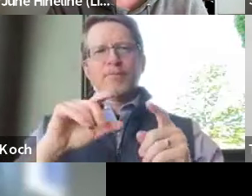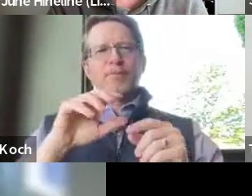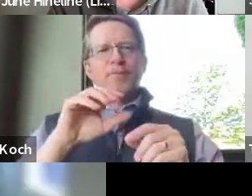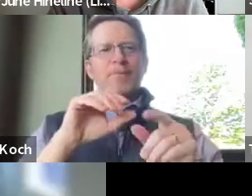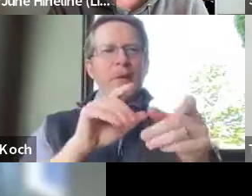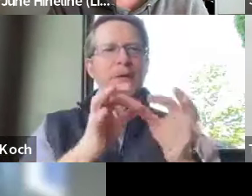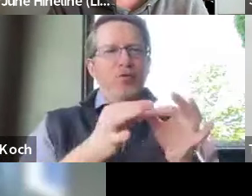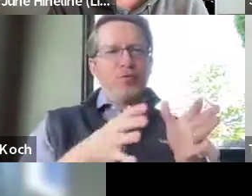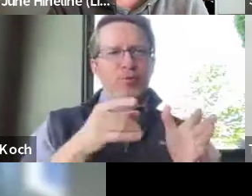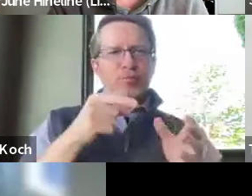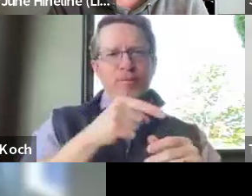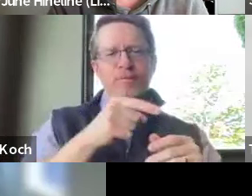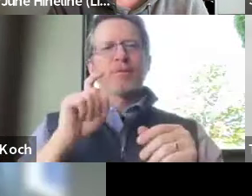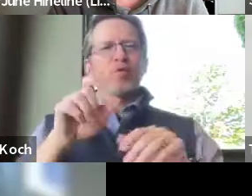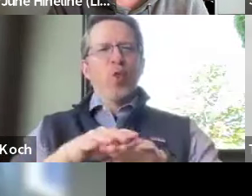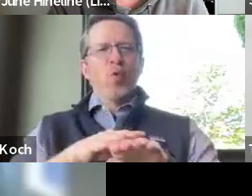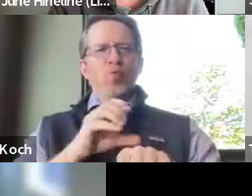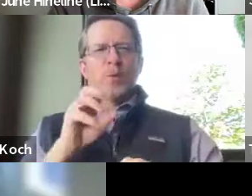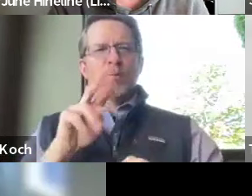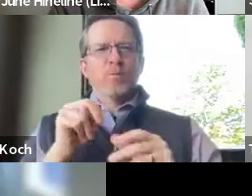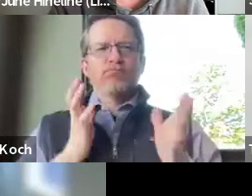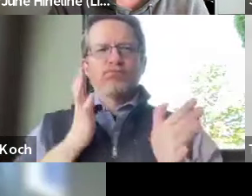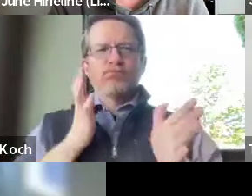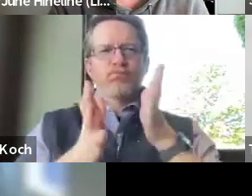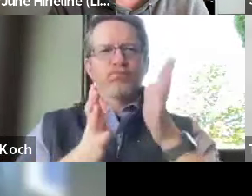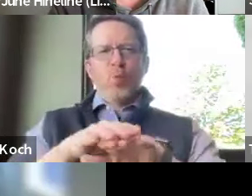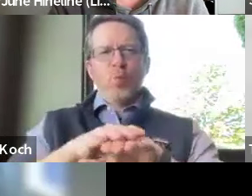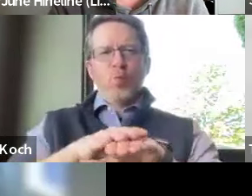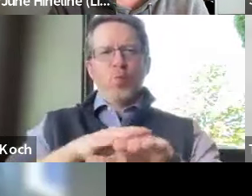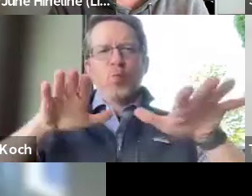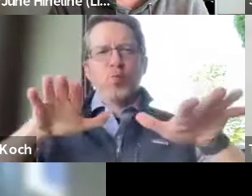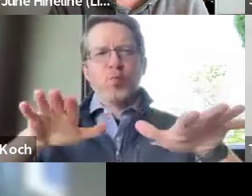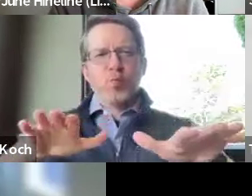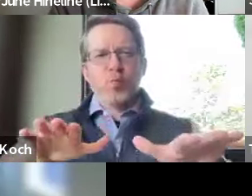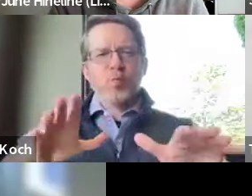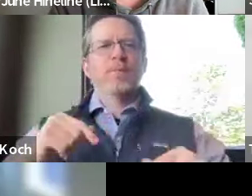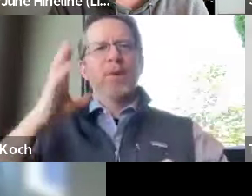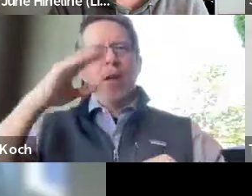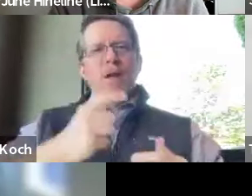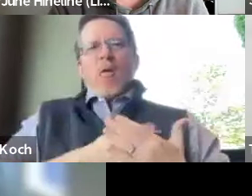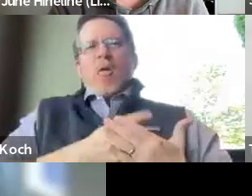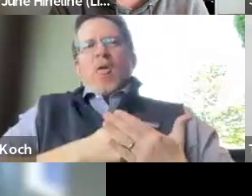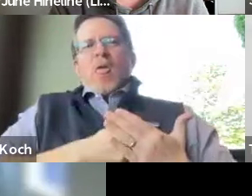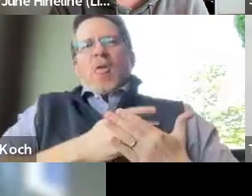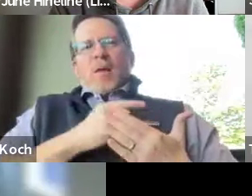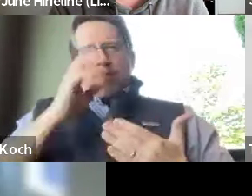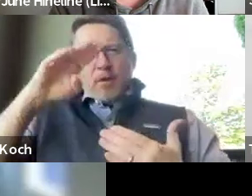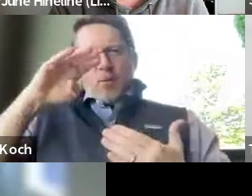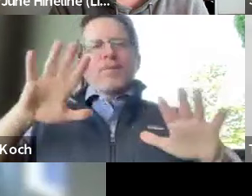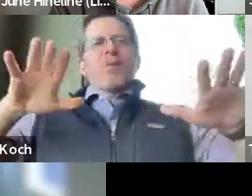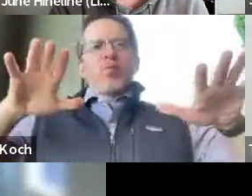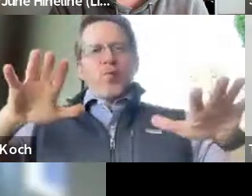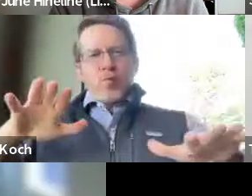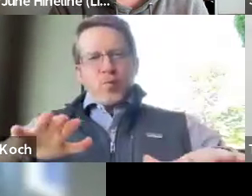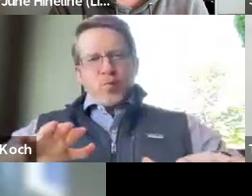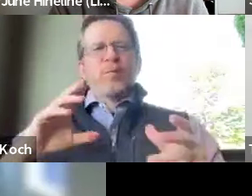want to let you know that, just remember, we have a Zoom here. We have an interpreter. So when you sign, you want to sign a little bit slow. I